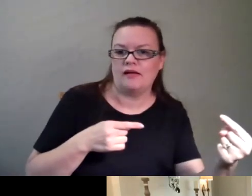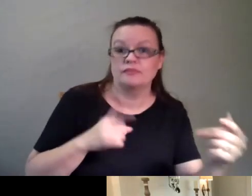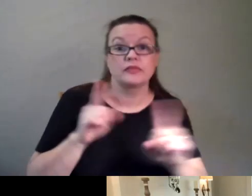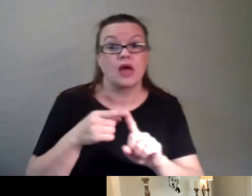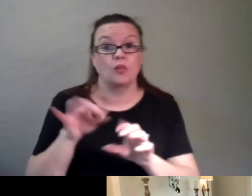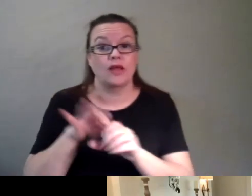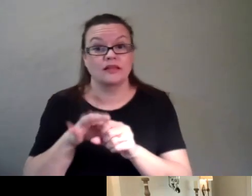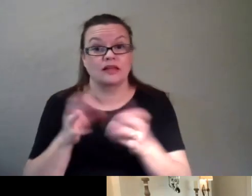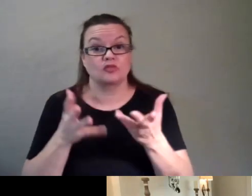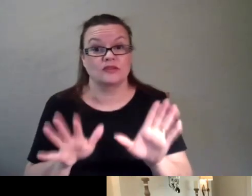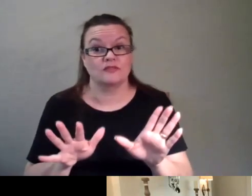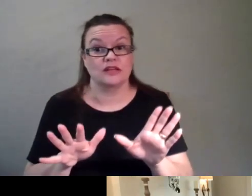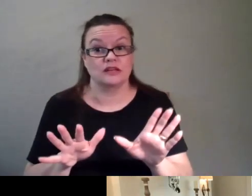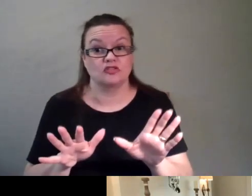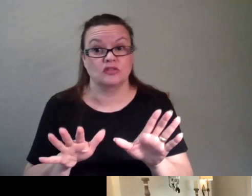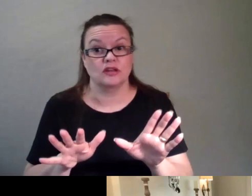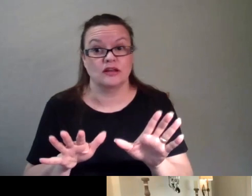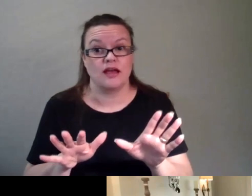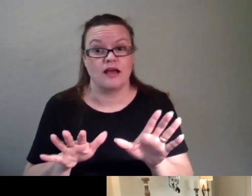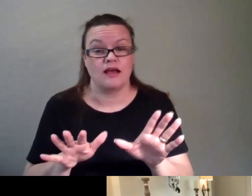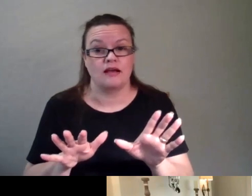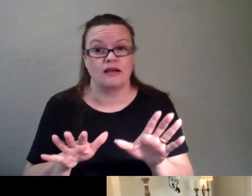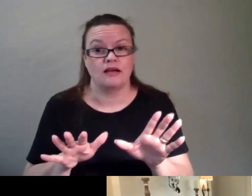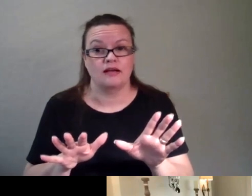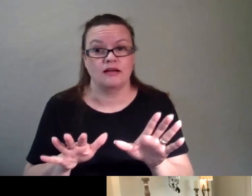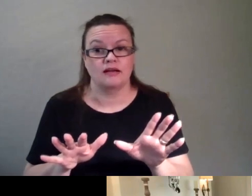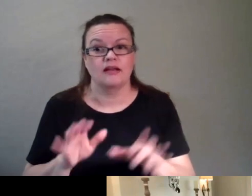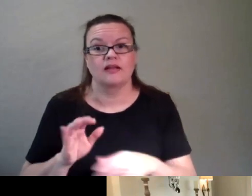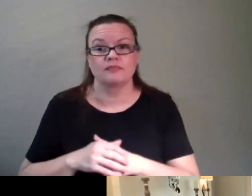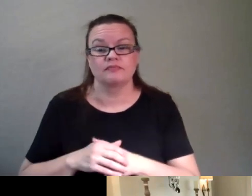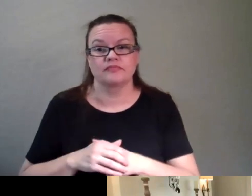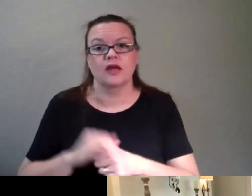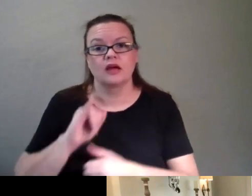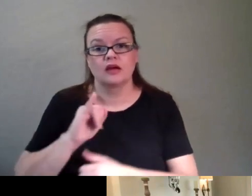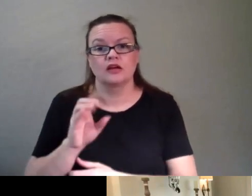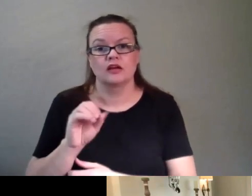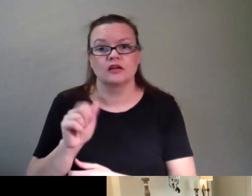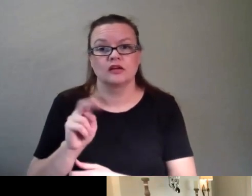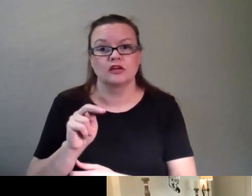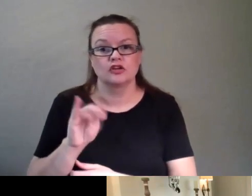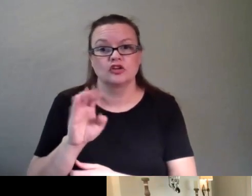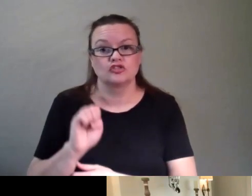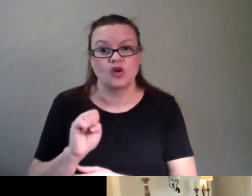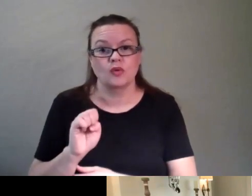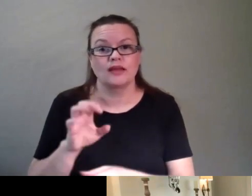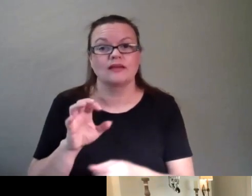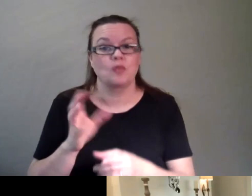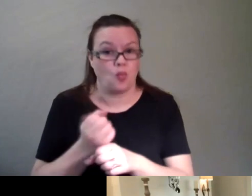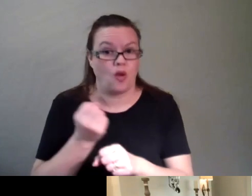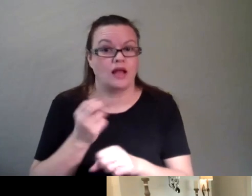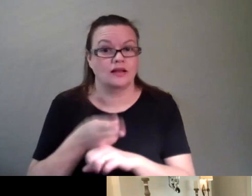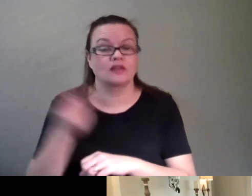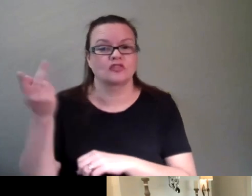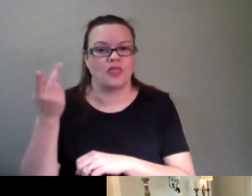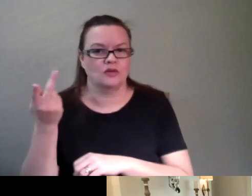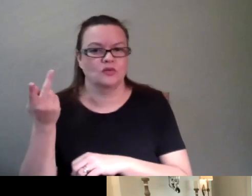and Gildebrand was no longer running for president and Joni had been reelected, they got back together, spent another year on it, and got it